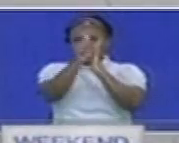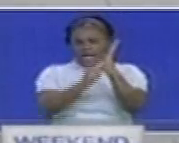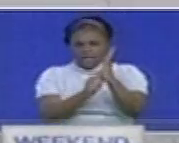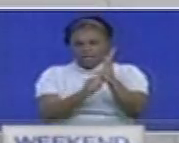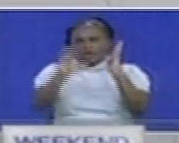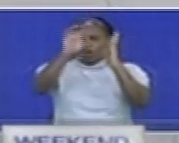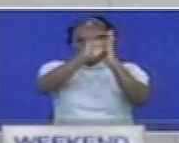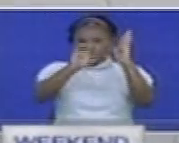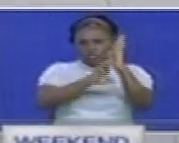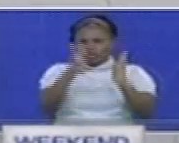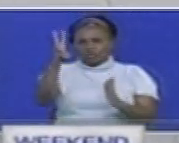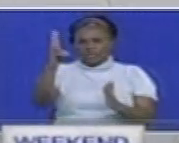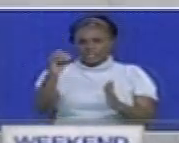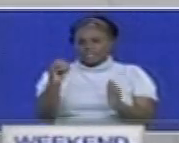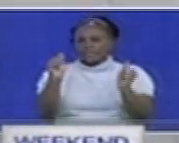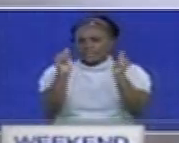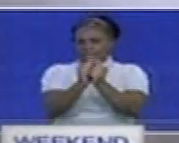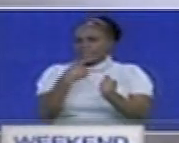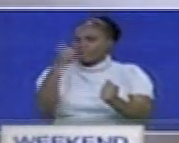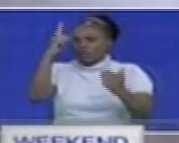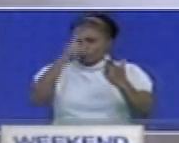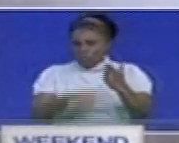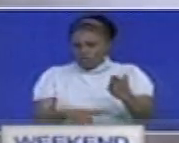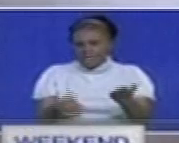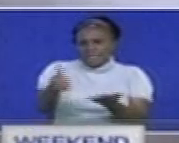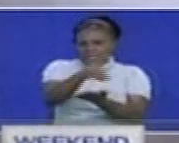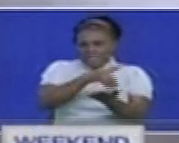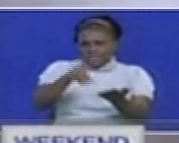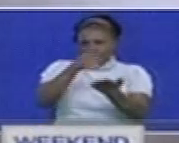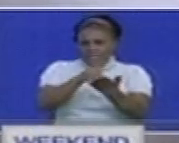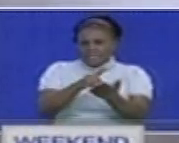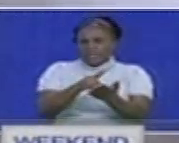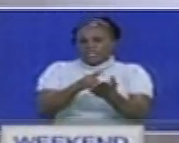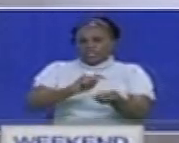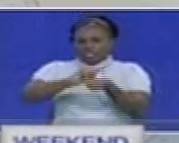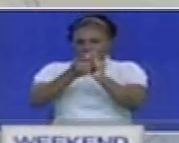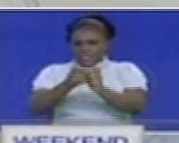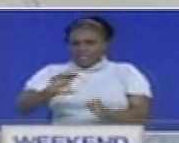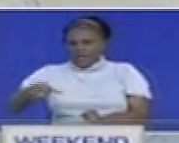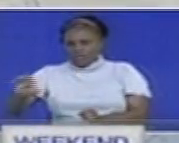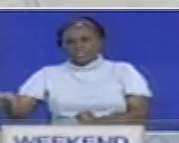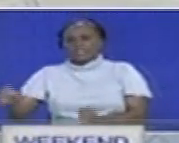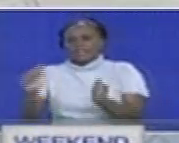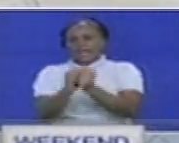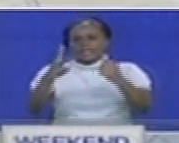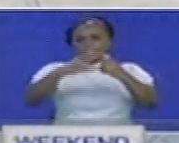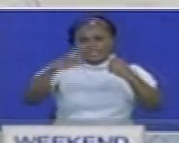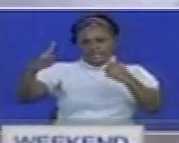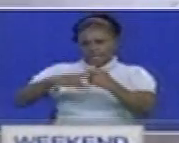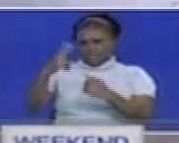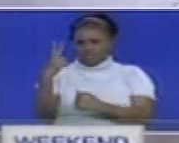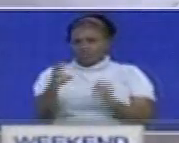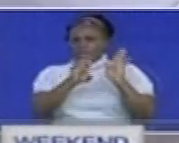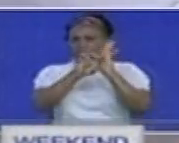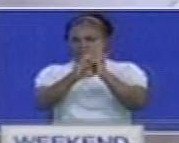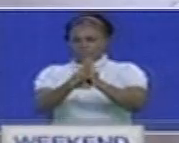Constitution of 2010 said that districts which will become counties are the districts of 1992. And that is why, for example,